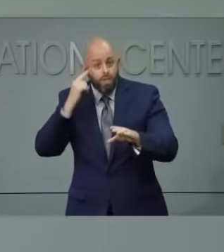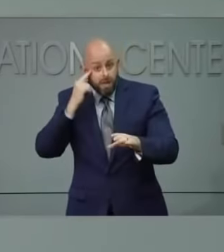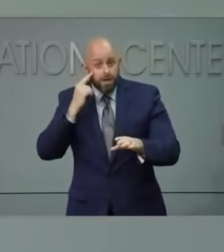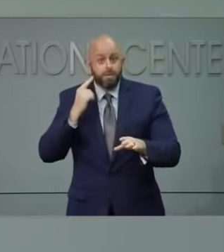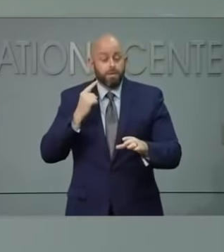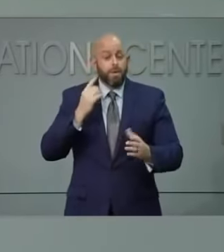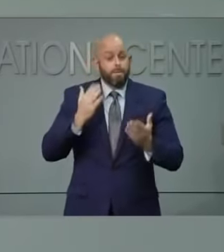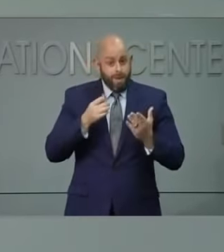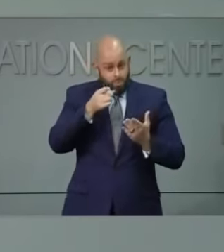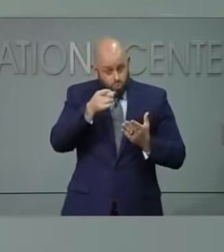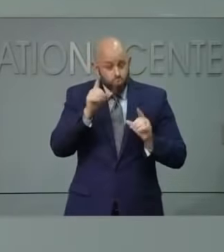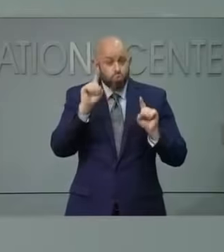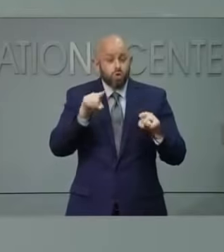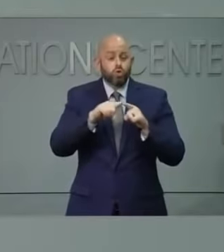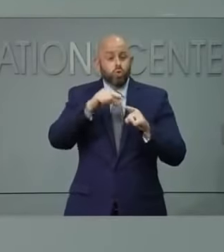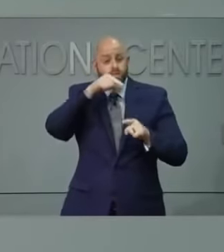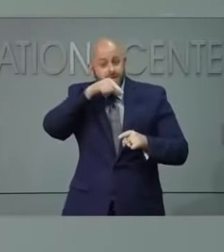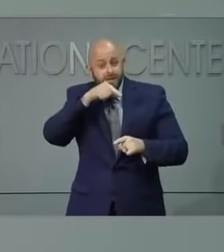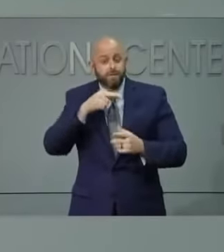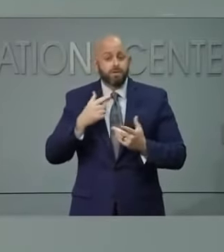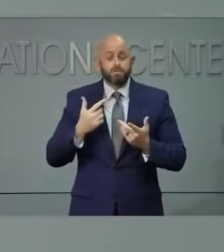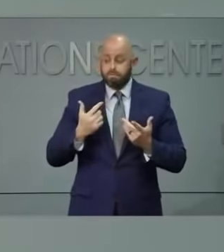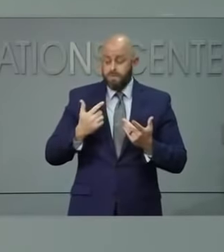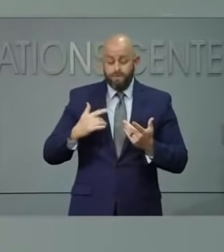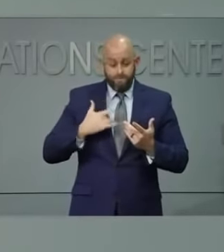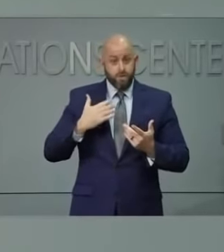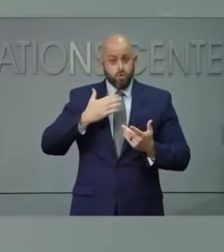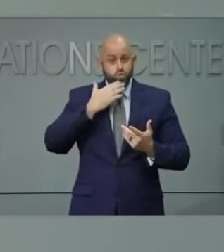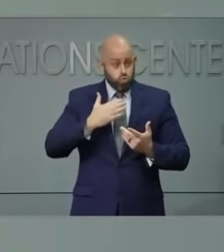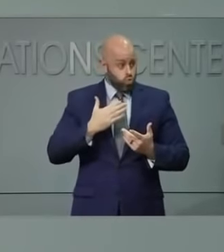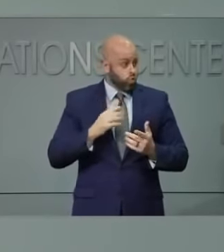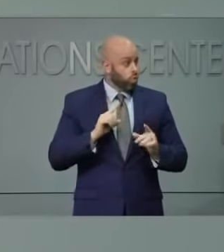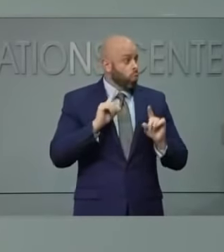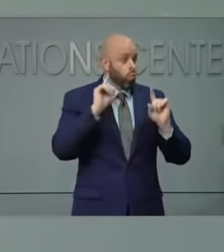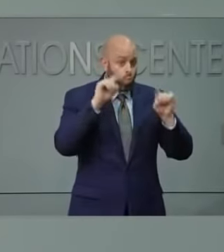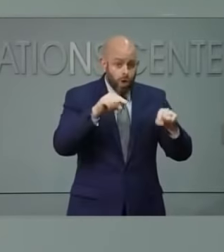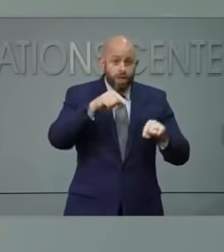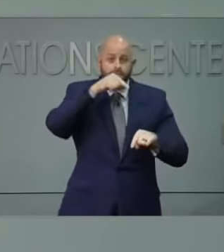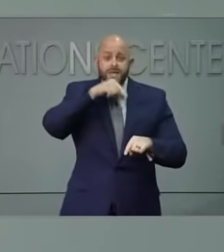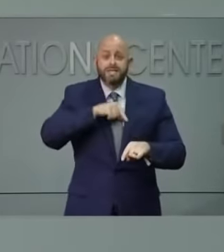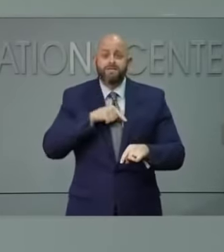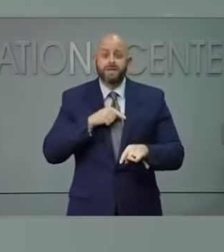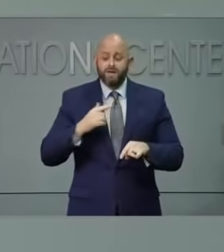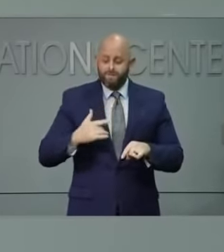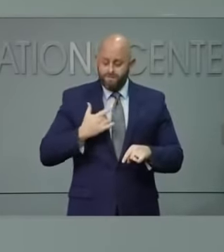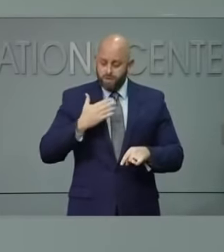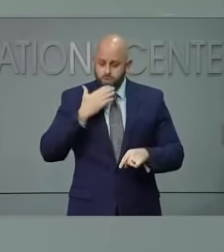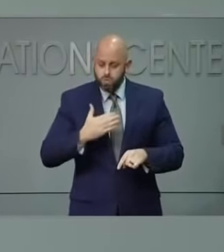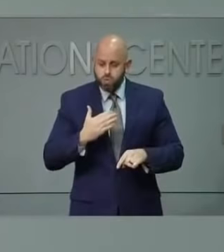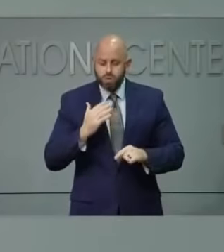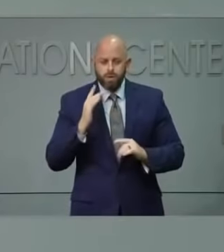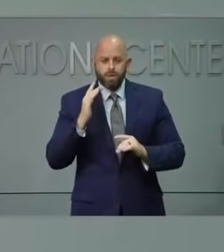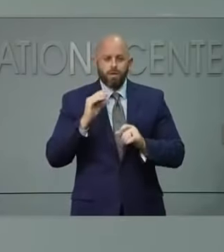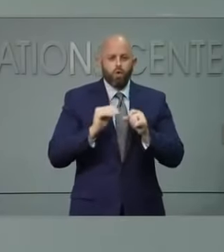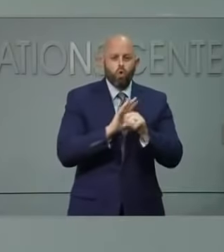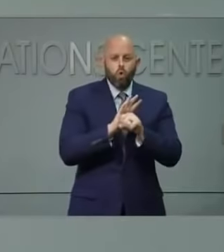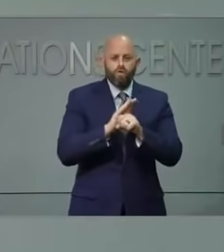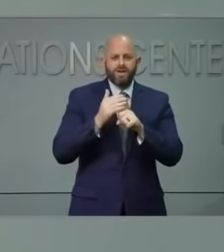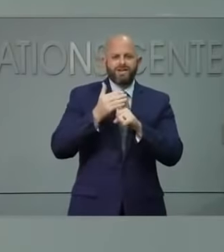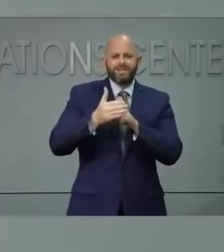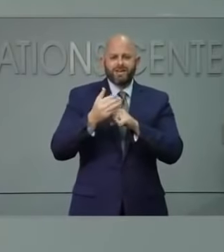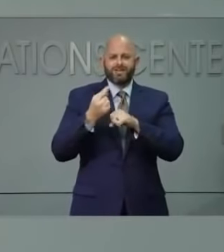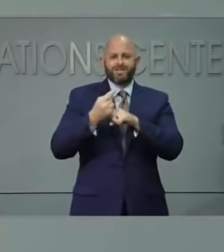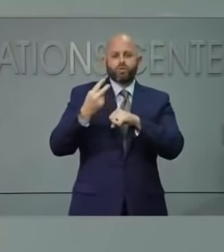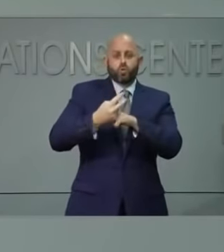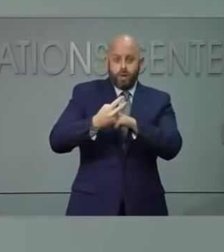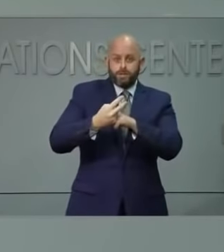because hopefully if they were feeling sick, they would have stayed home. These are folks that went to Thanksgiving, were feeling well, but then came down with COVID in the next number